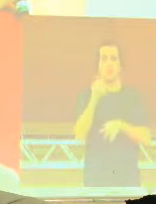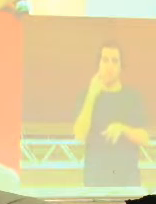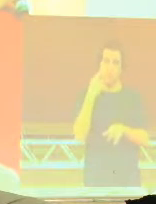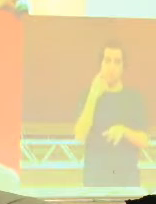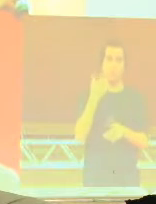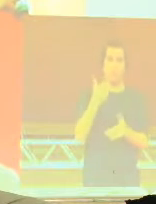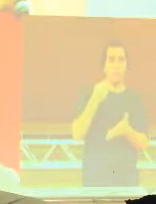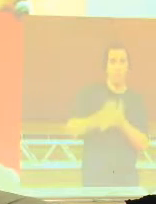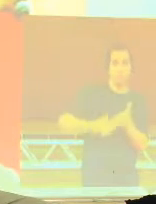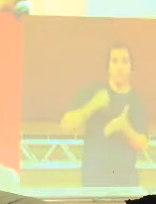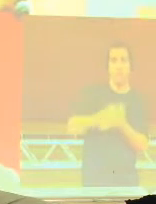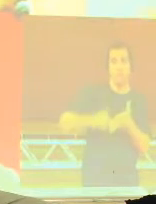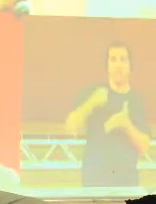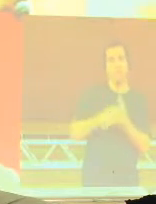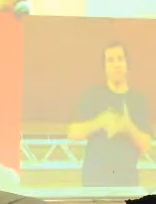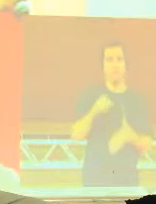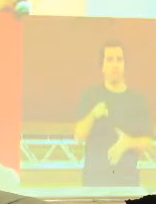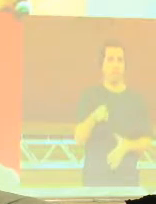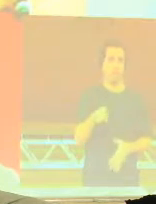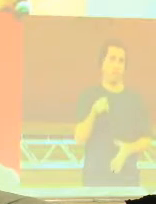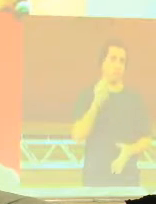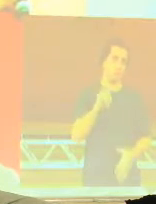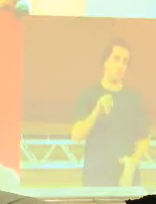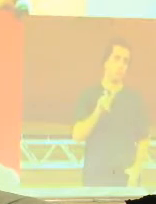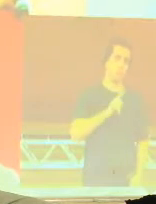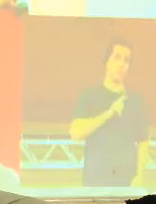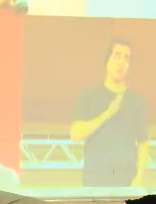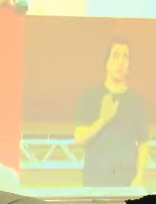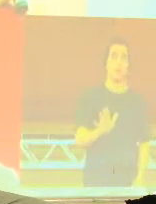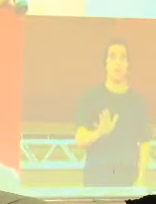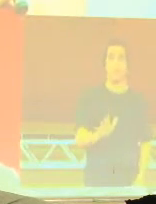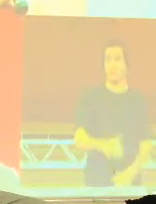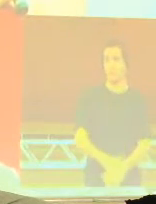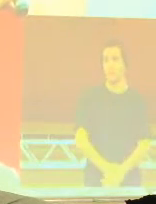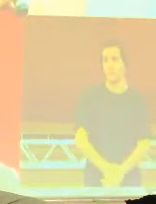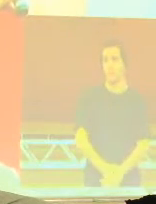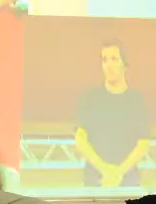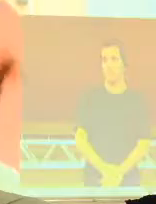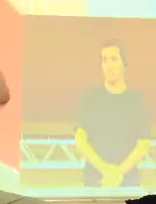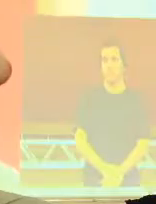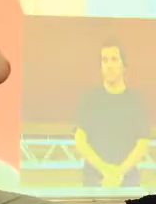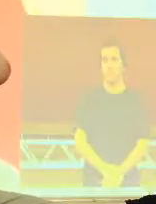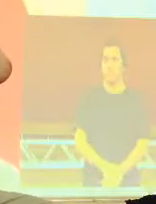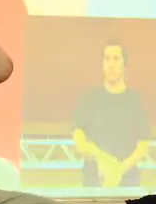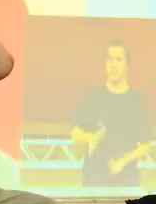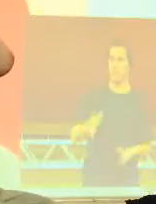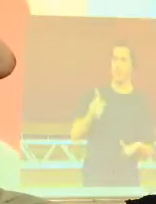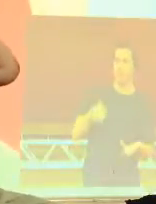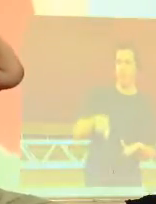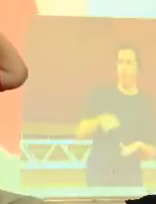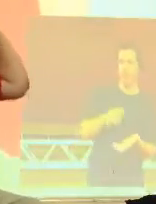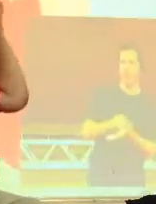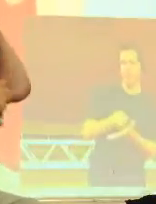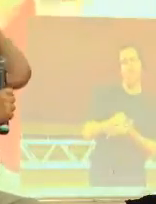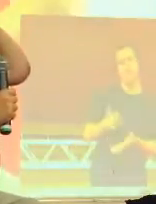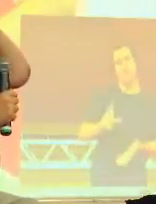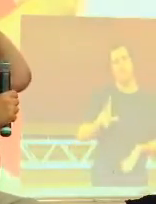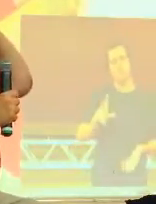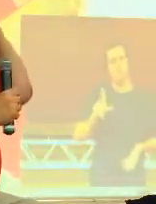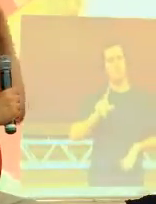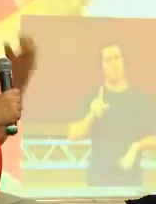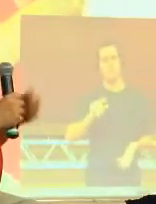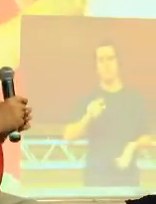like, it's a dangerous thing to do, but no, you're doing it's the right ethical thing. No, the ethical thing to do, but not sometimes. It's